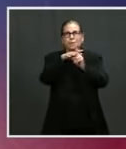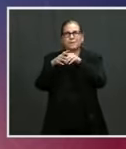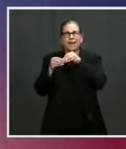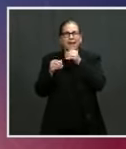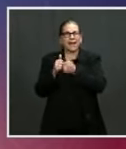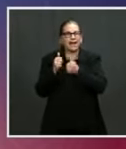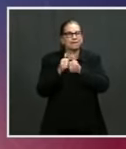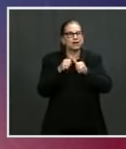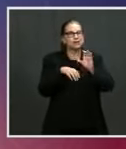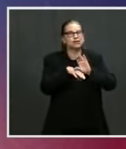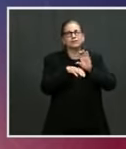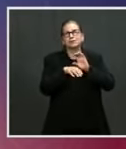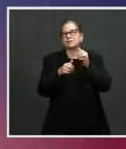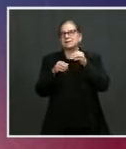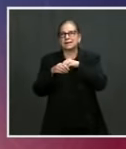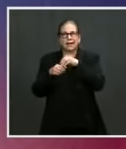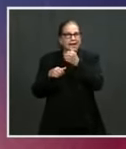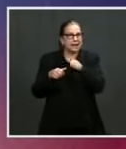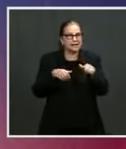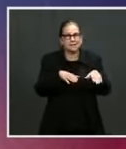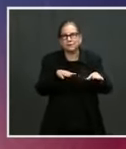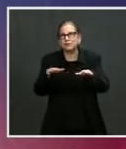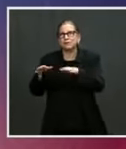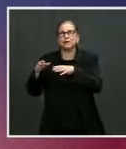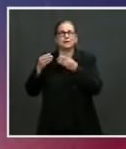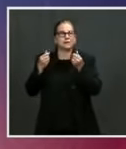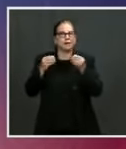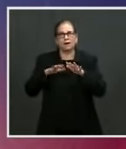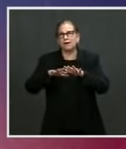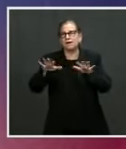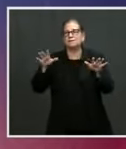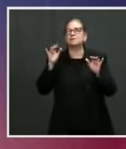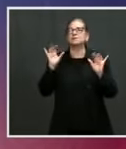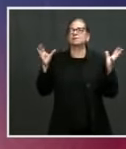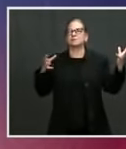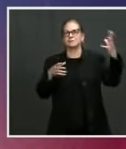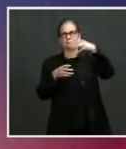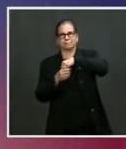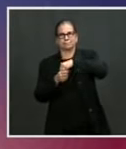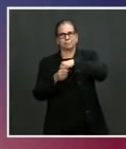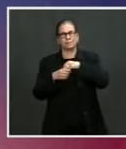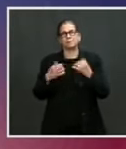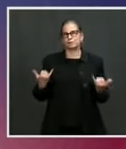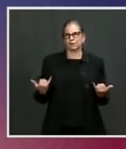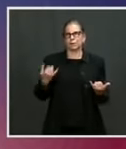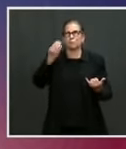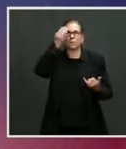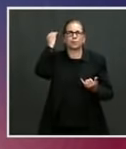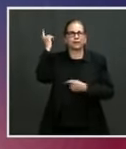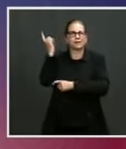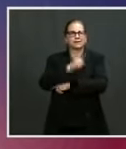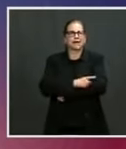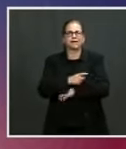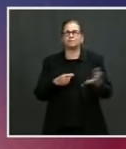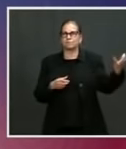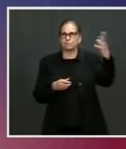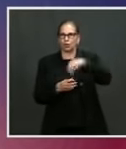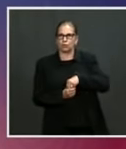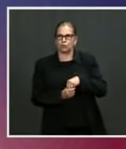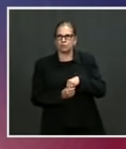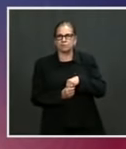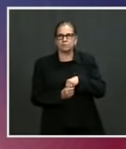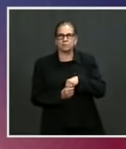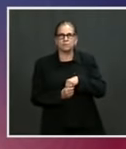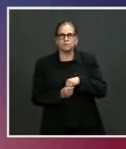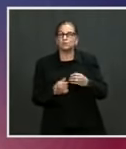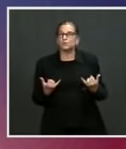And so we have, and so we do again today in our time. We're the